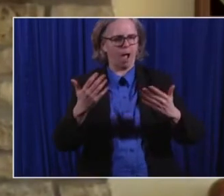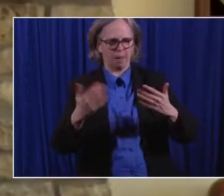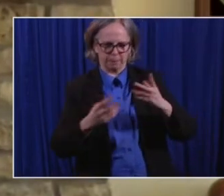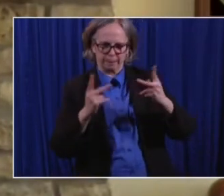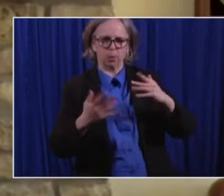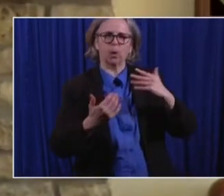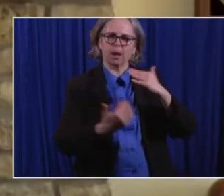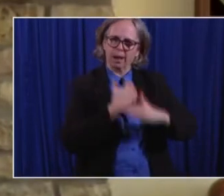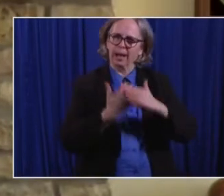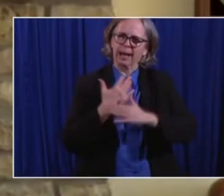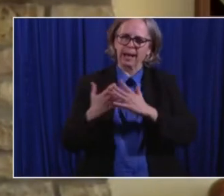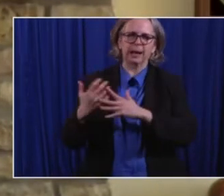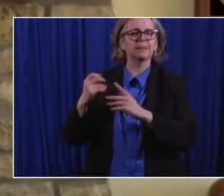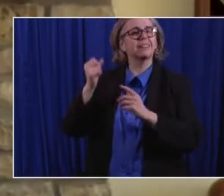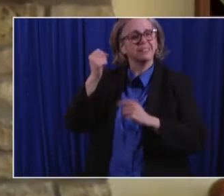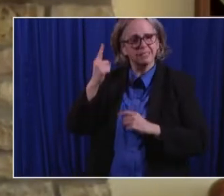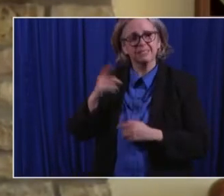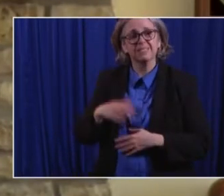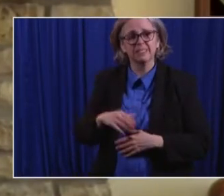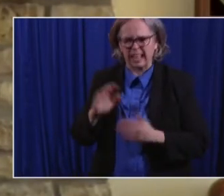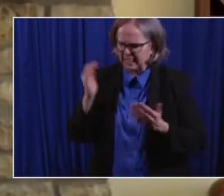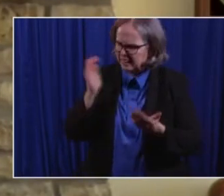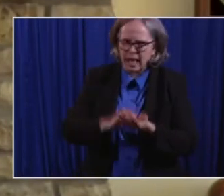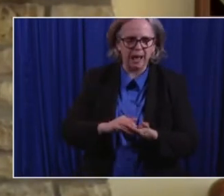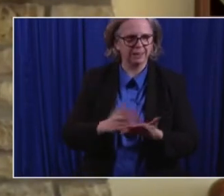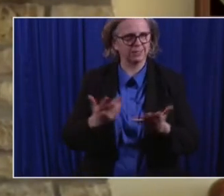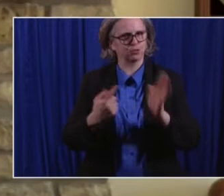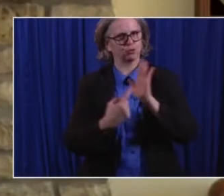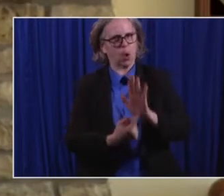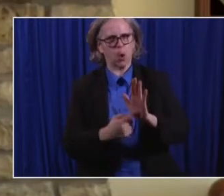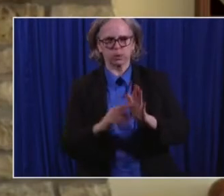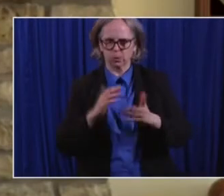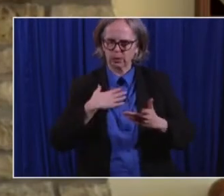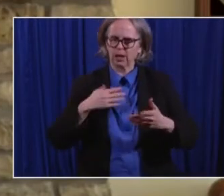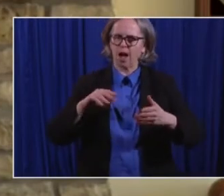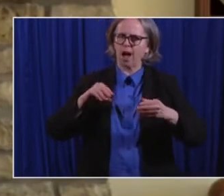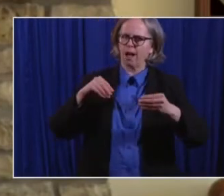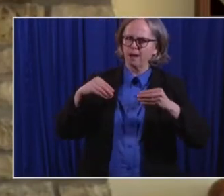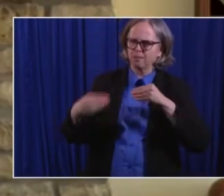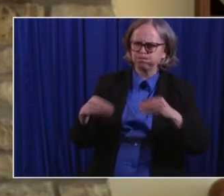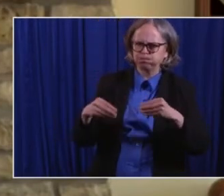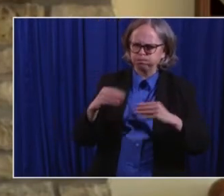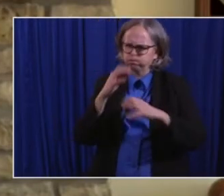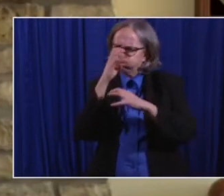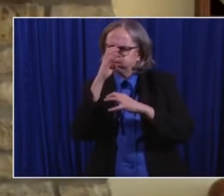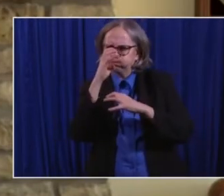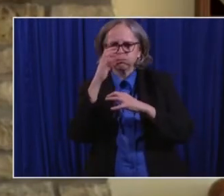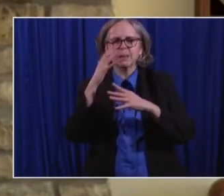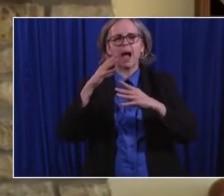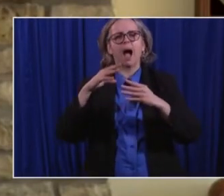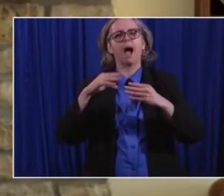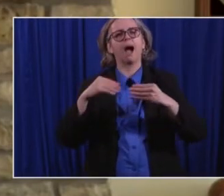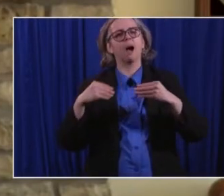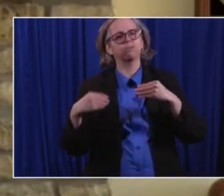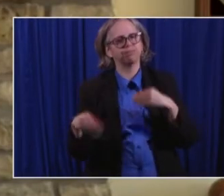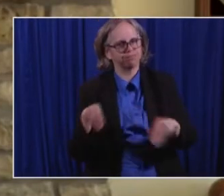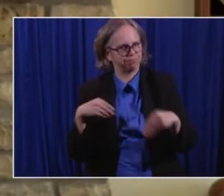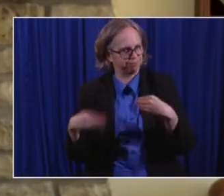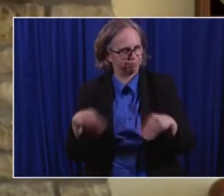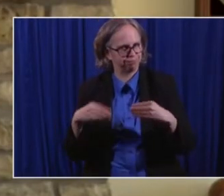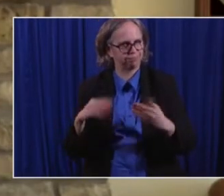is yet another example of Ohio's progression down the road towards recovery. More than 90% of veterans in these two